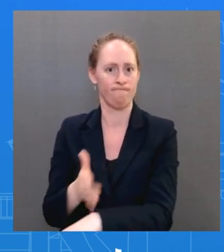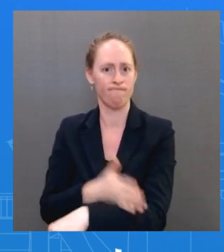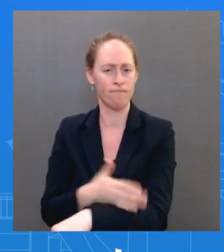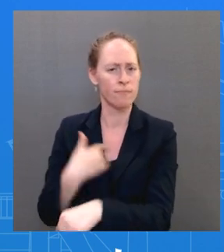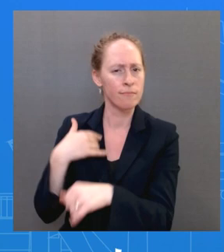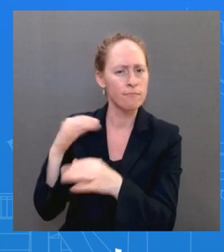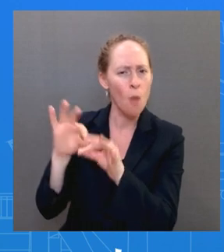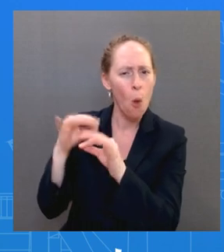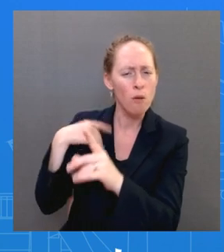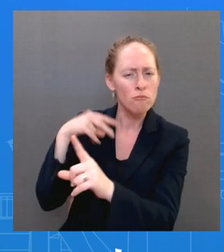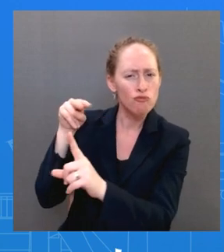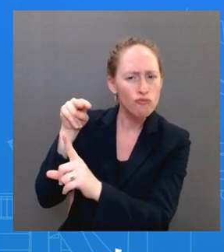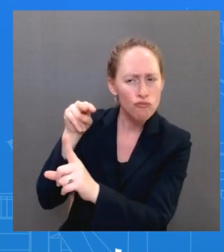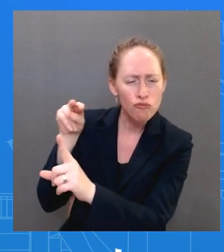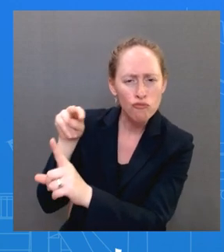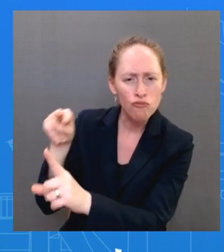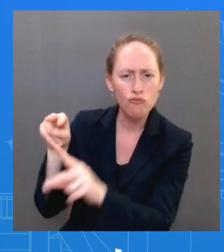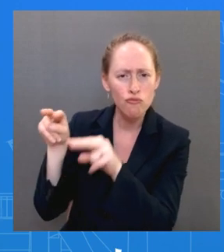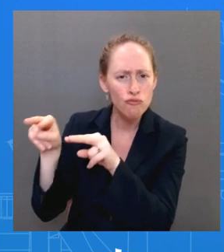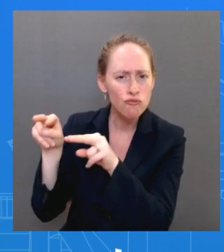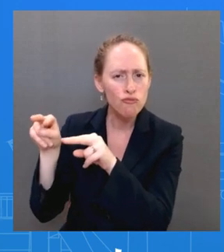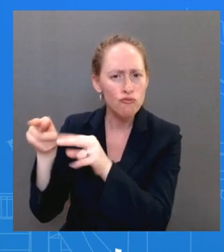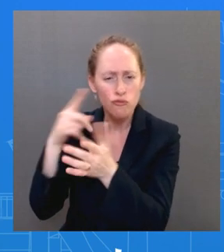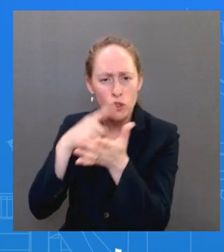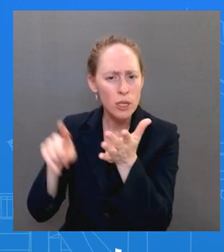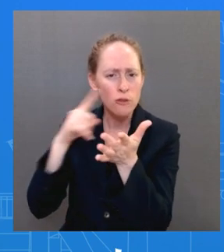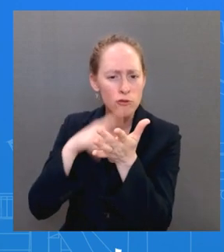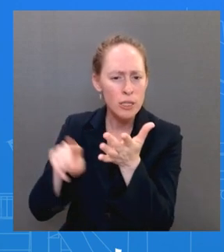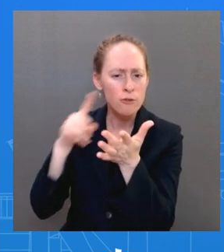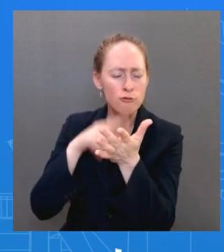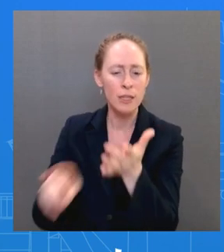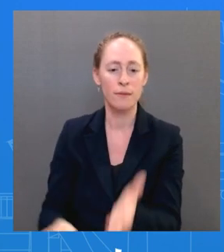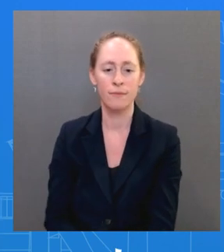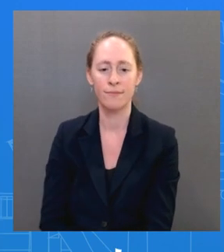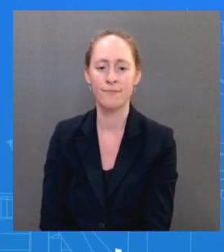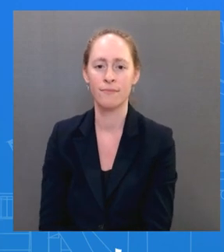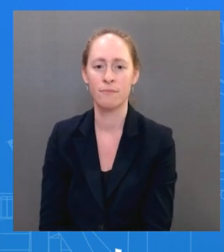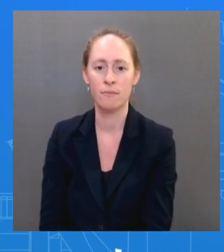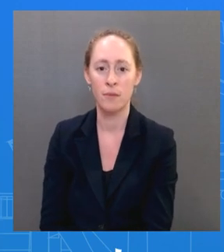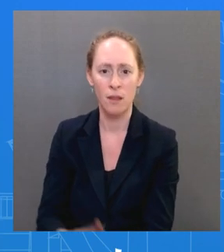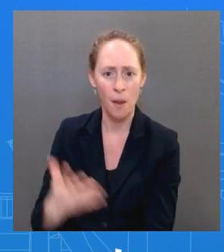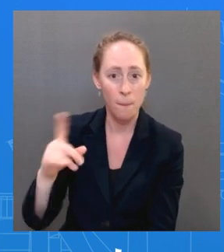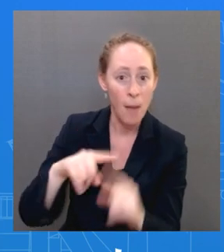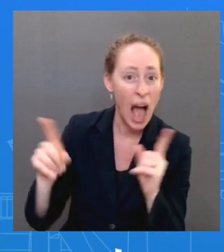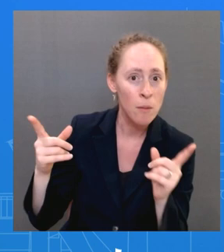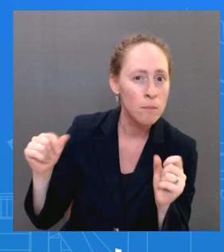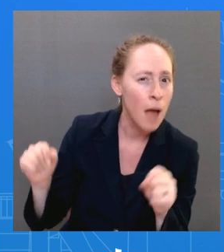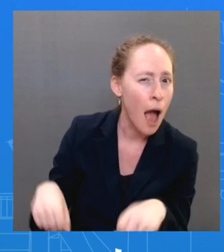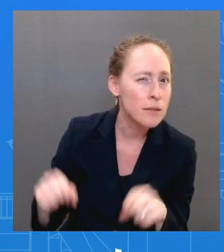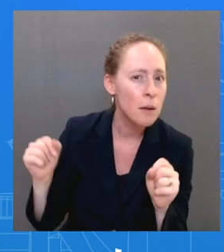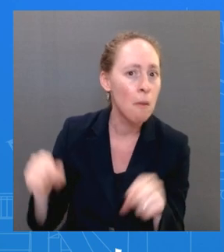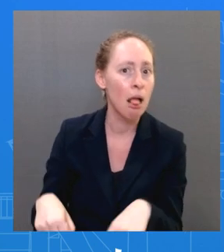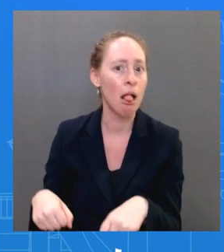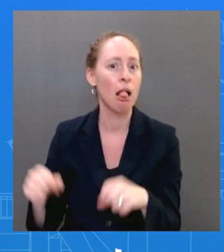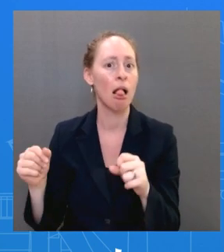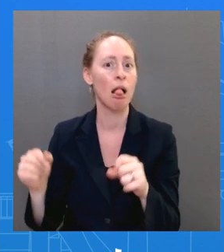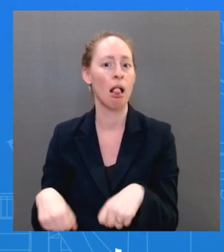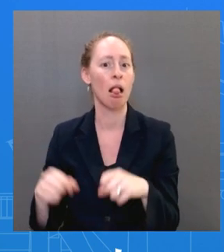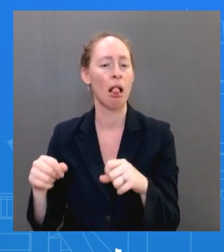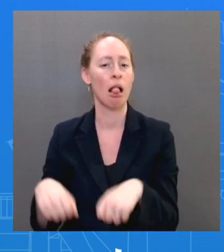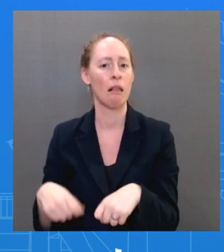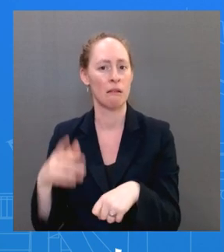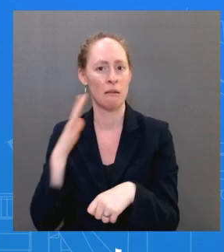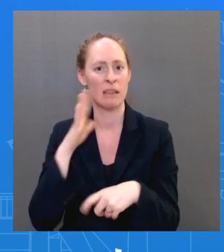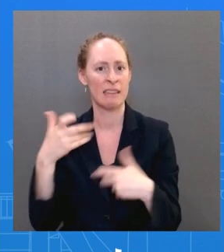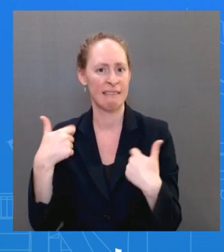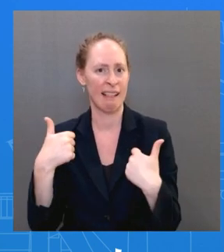until he tests negative. And chances of serious complications? I think the chances of serious complications for this president have been